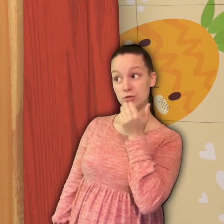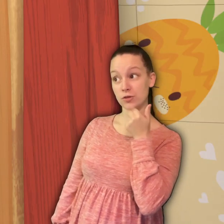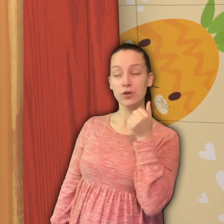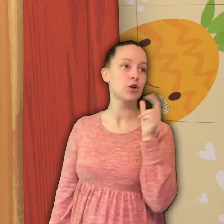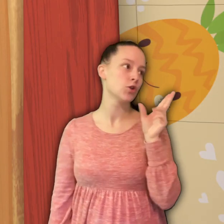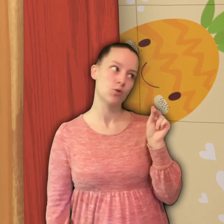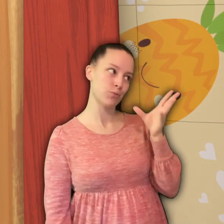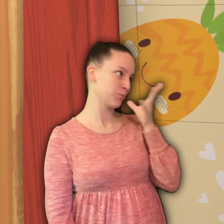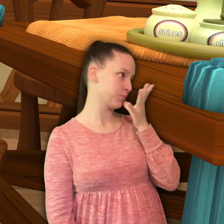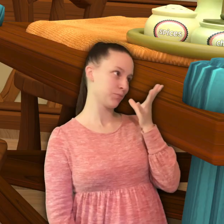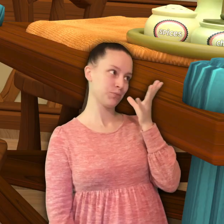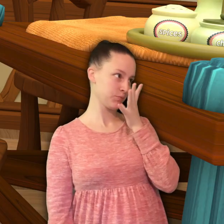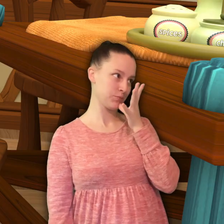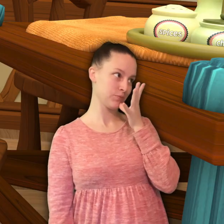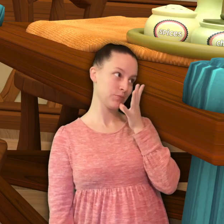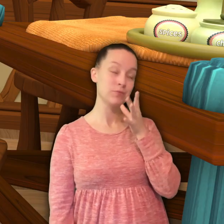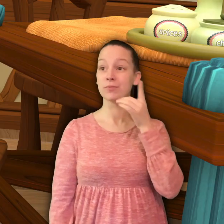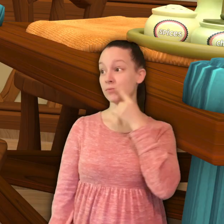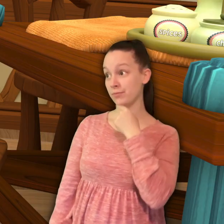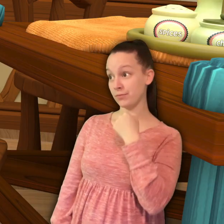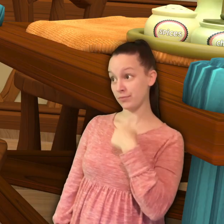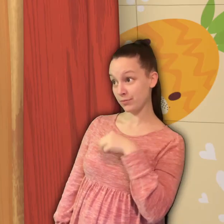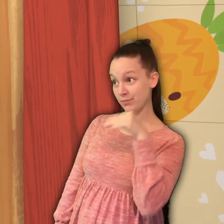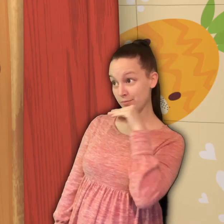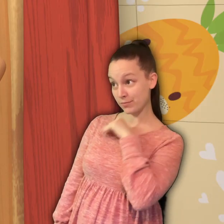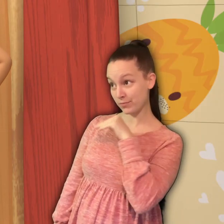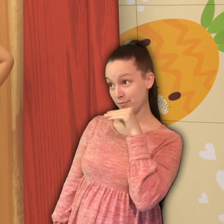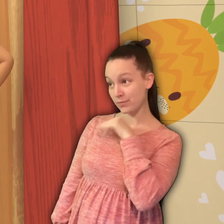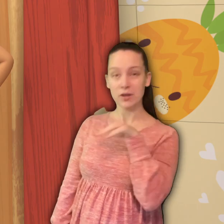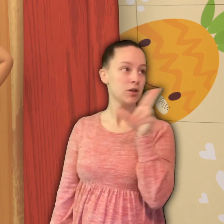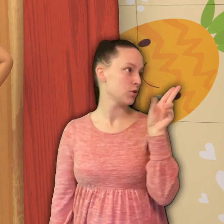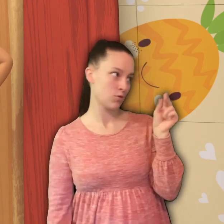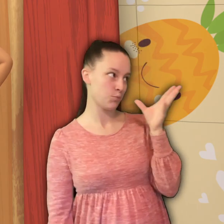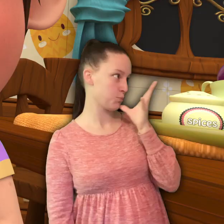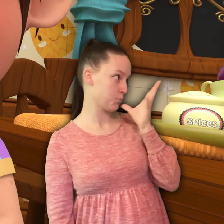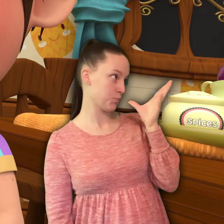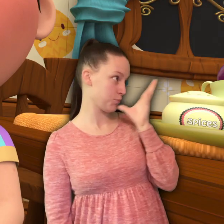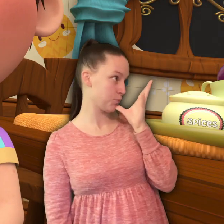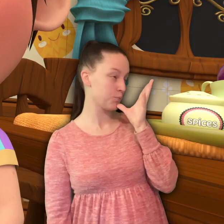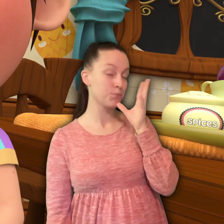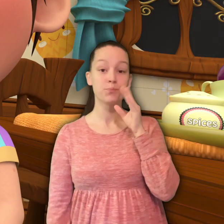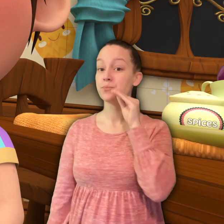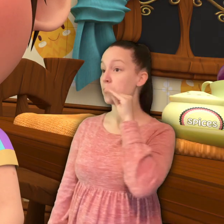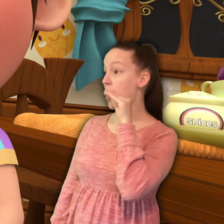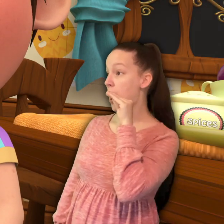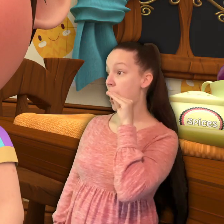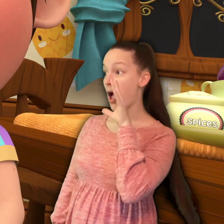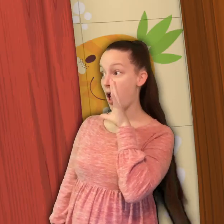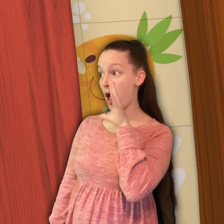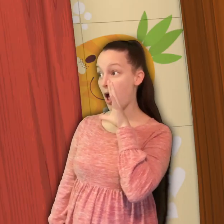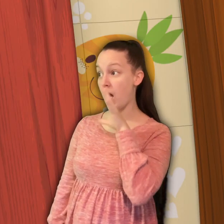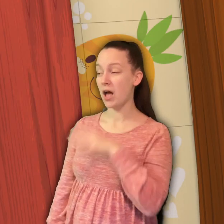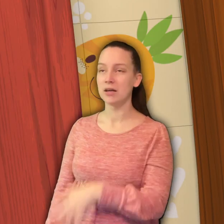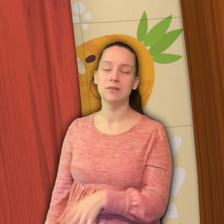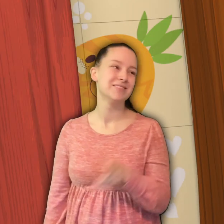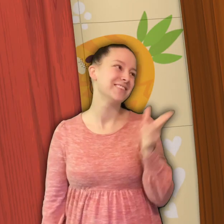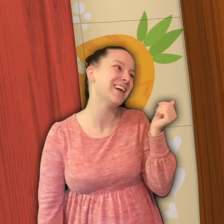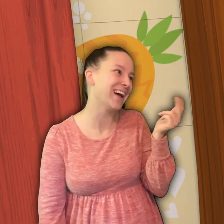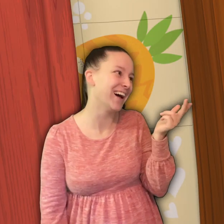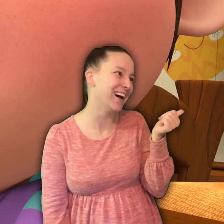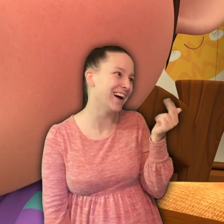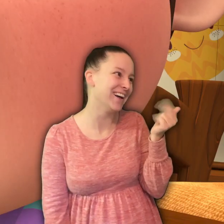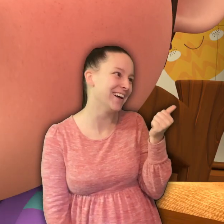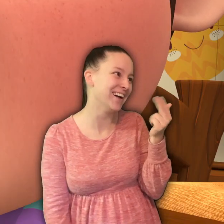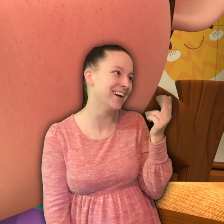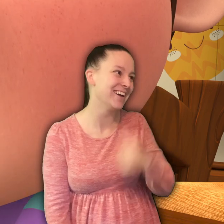Eating sugar, No, Mama! Telling lies, No, Mama! Open your